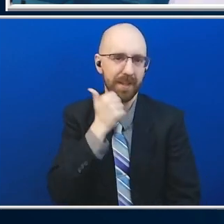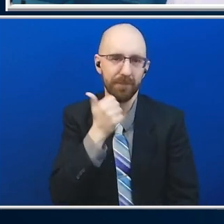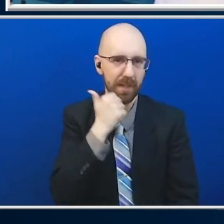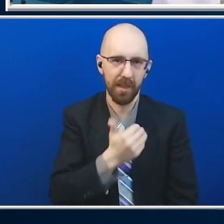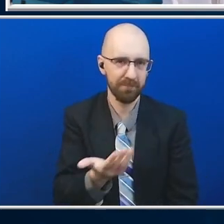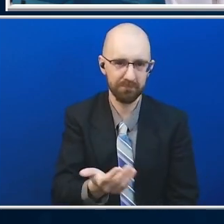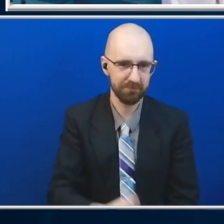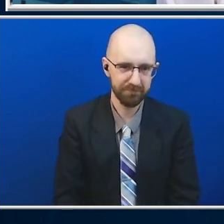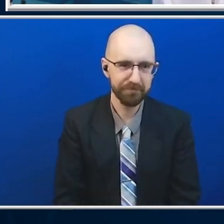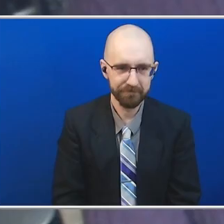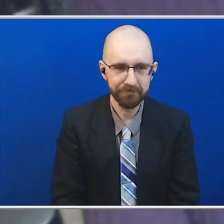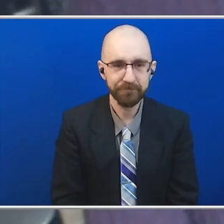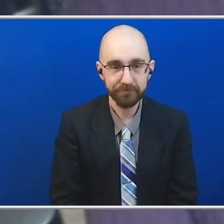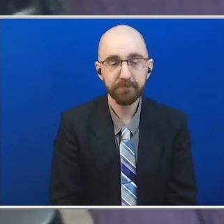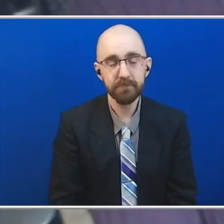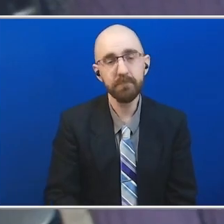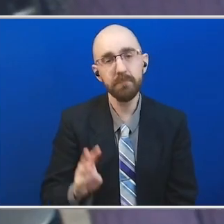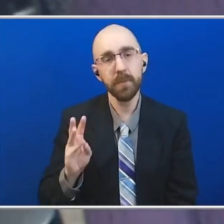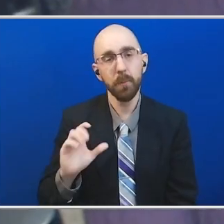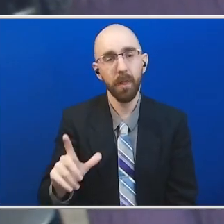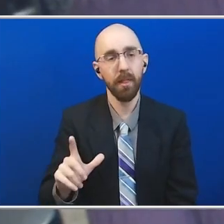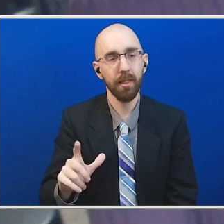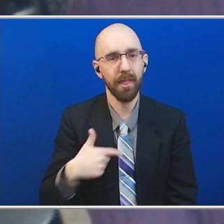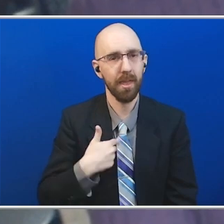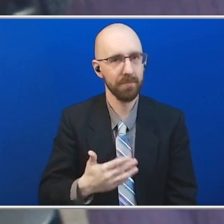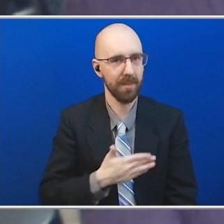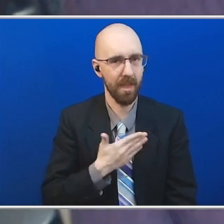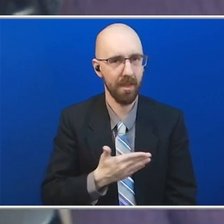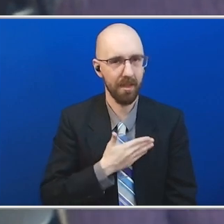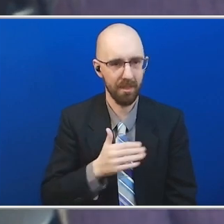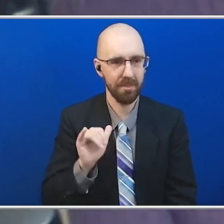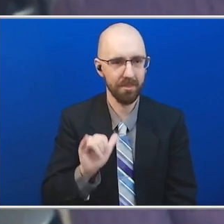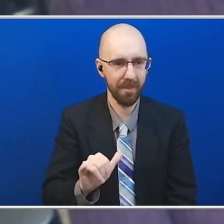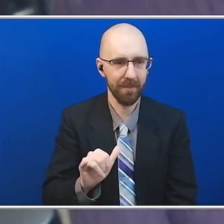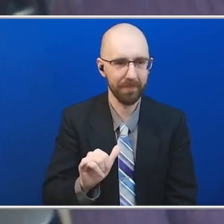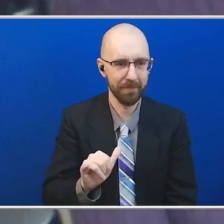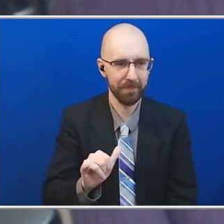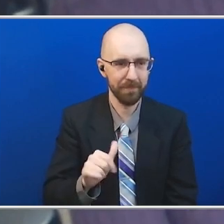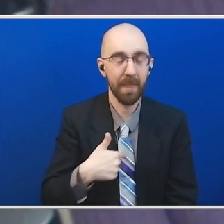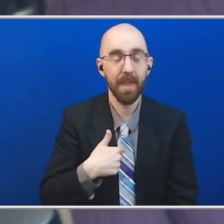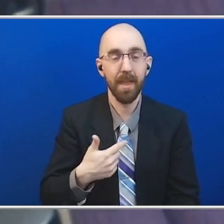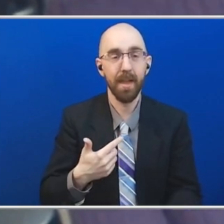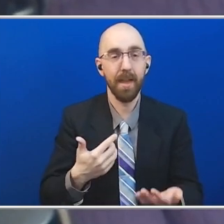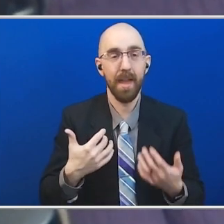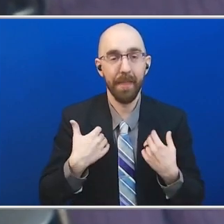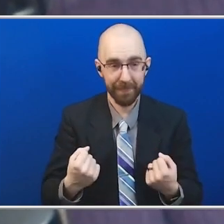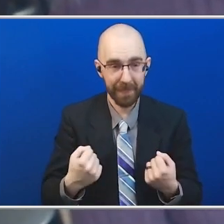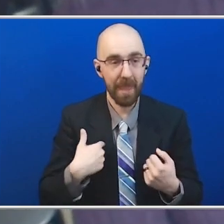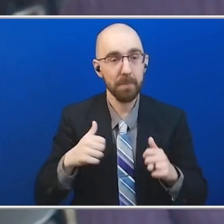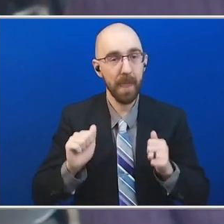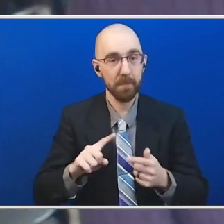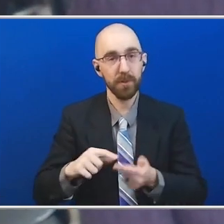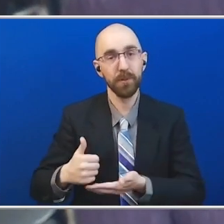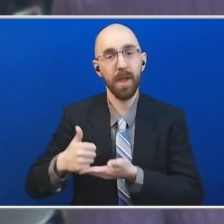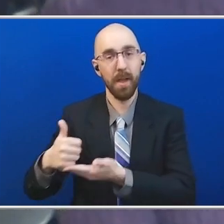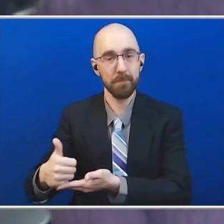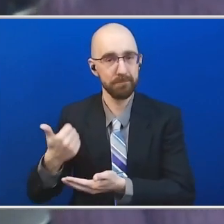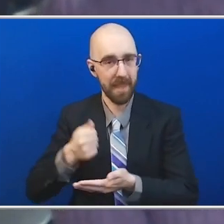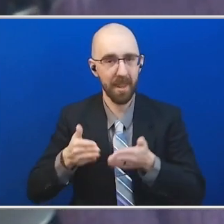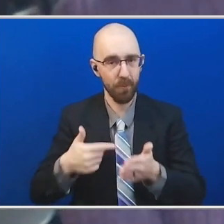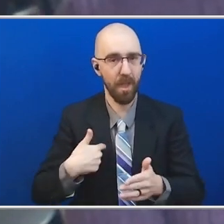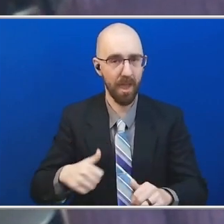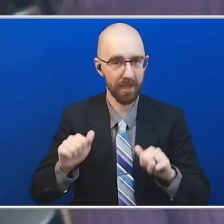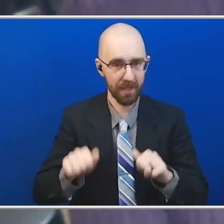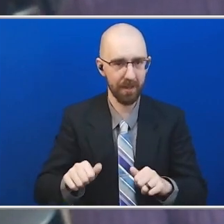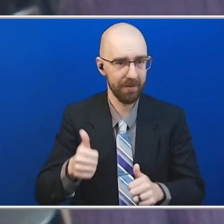So, Brenda. Well, I'm glad that I'm healthy and I'm able to help him in any way I can and every way I